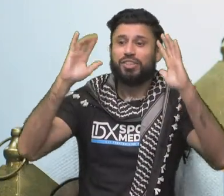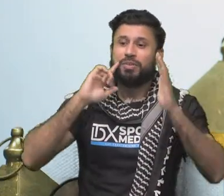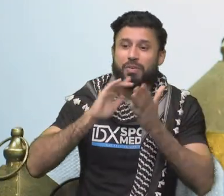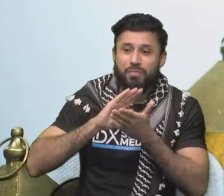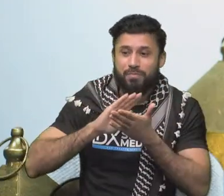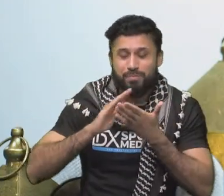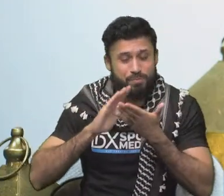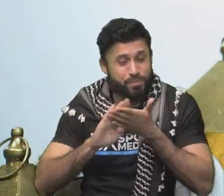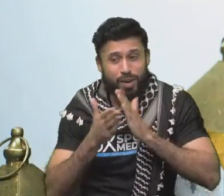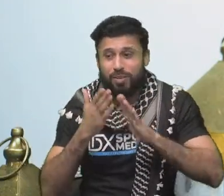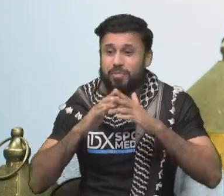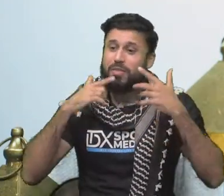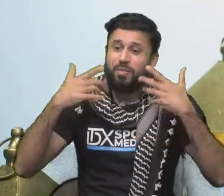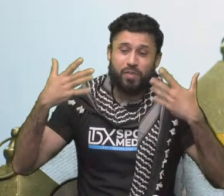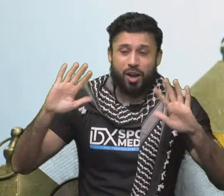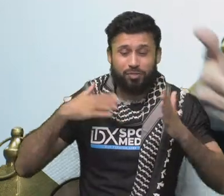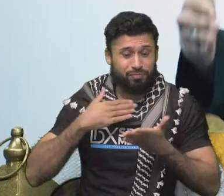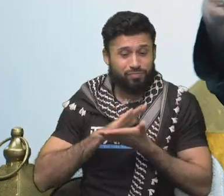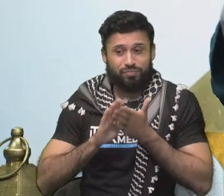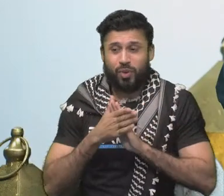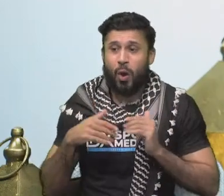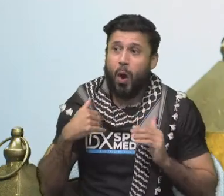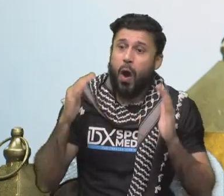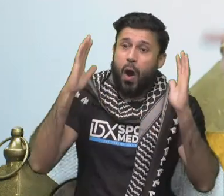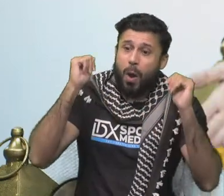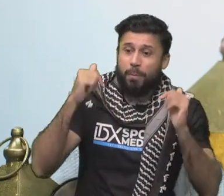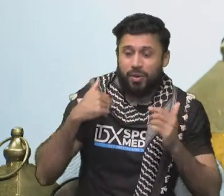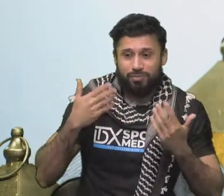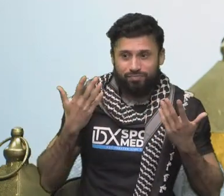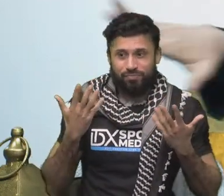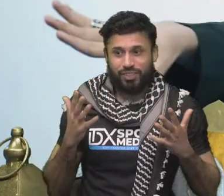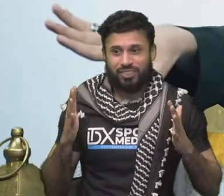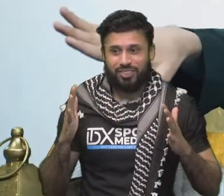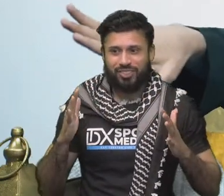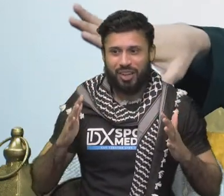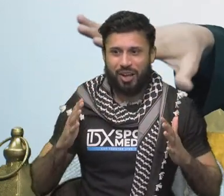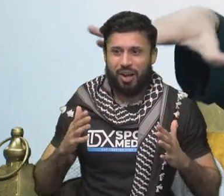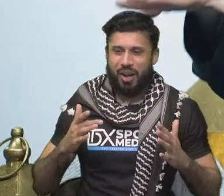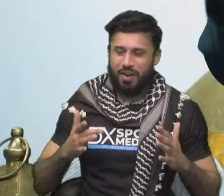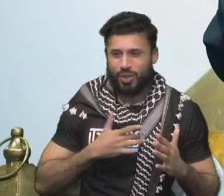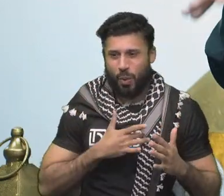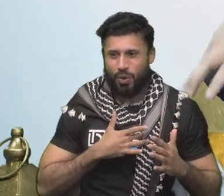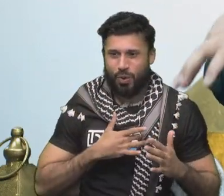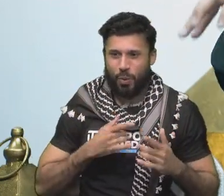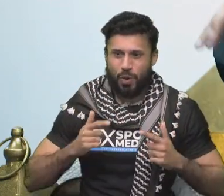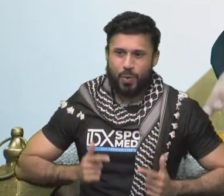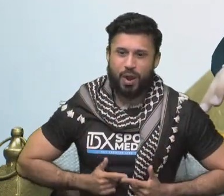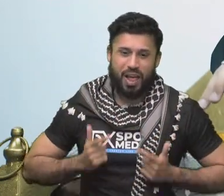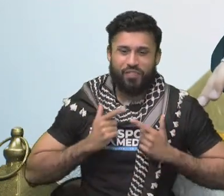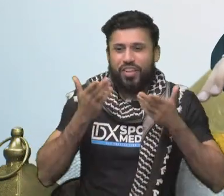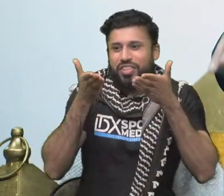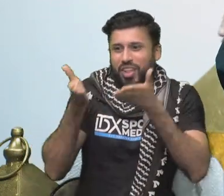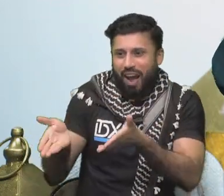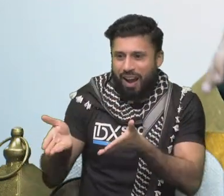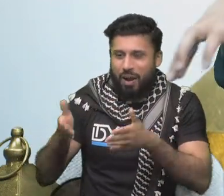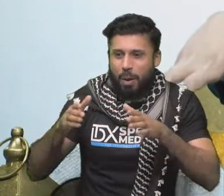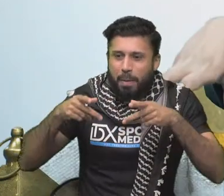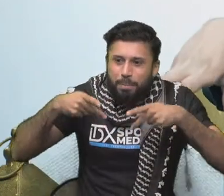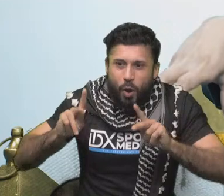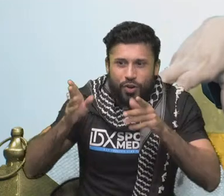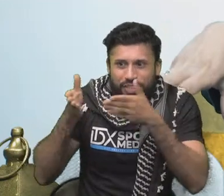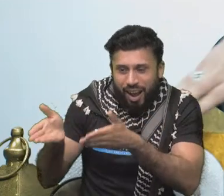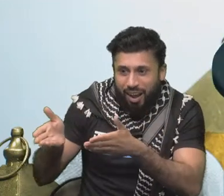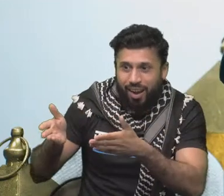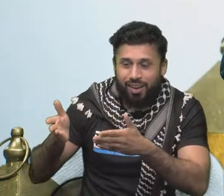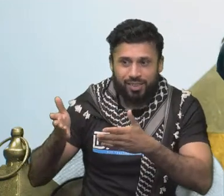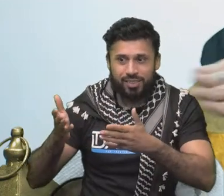like this actually became, again, like you've now got a sample size of the Muslims departing from the revelation. Mm. The people of Mecca had this